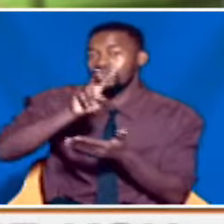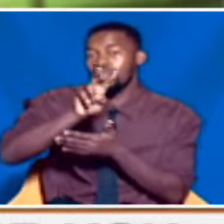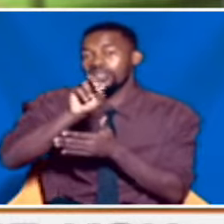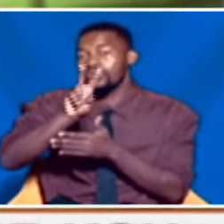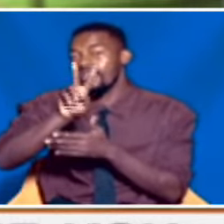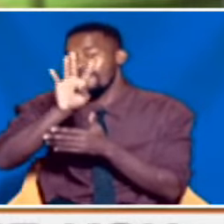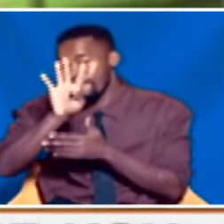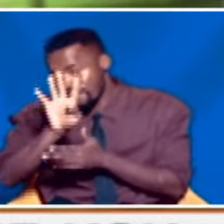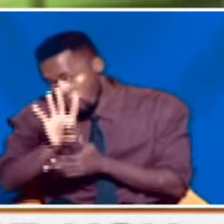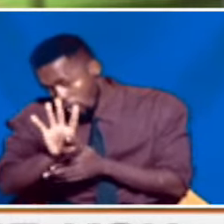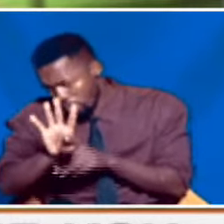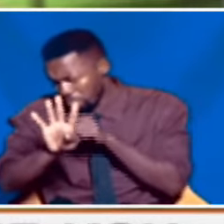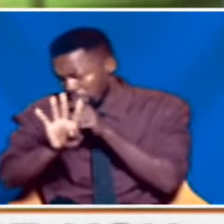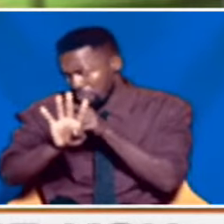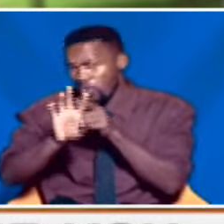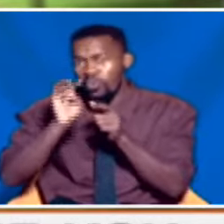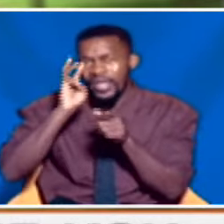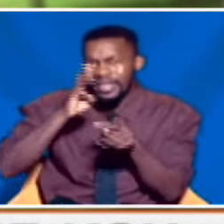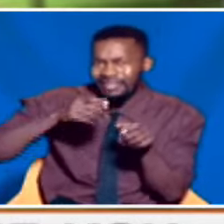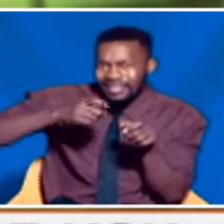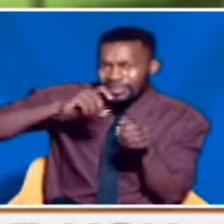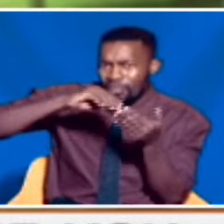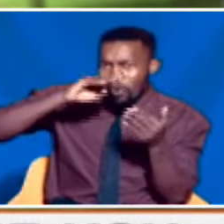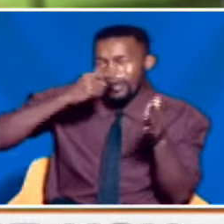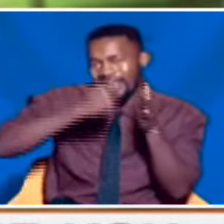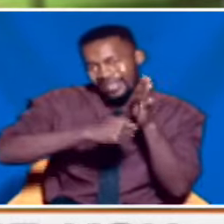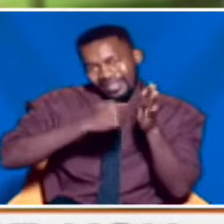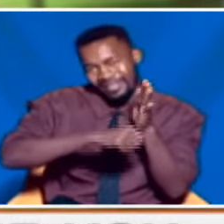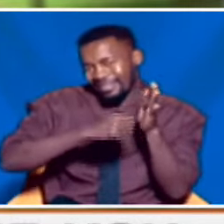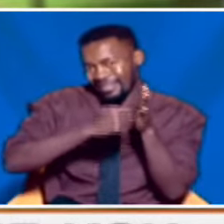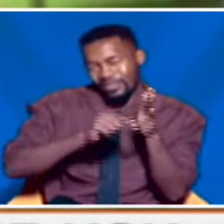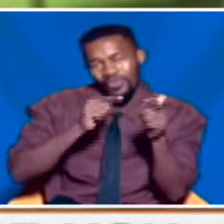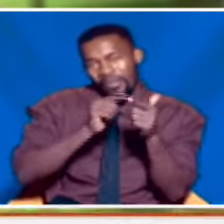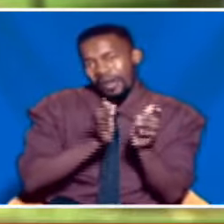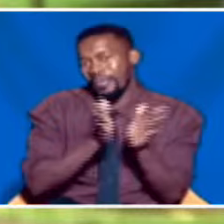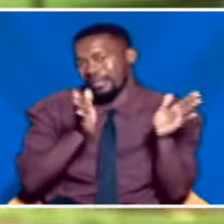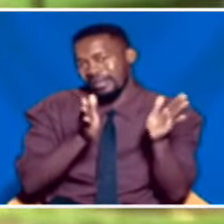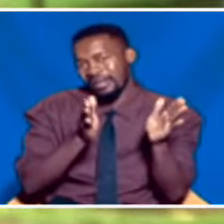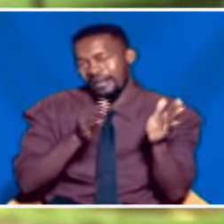surely increase more taxes on the overburdened Kenyans, will not pass.